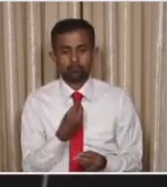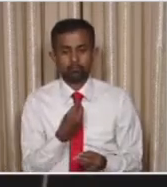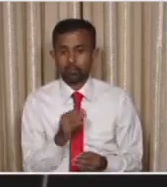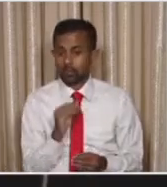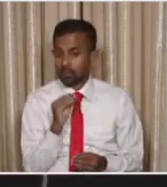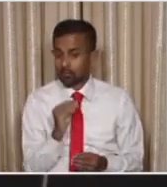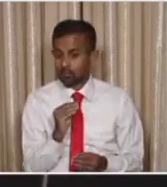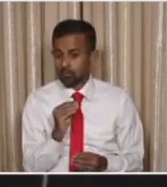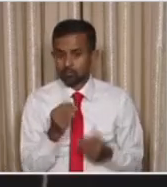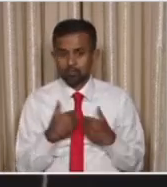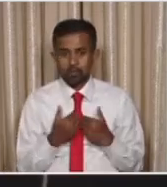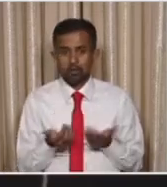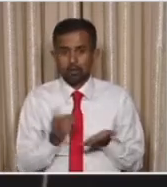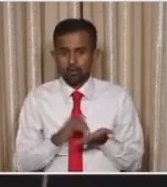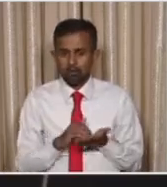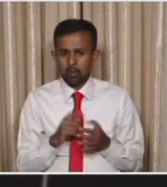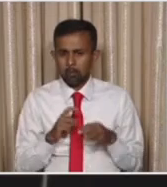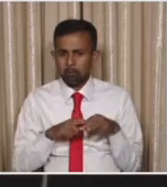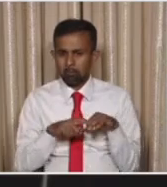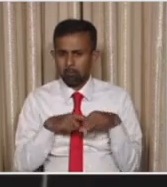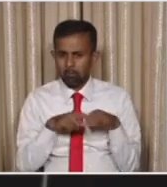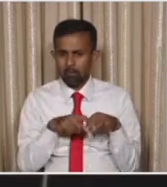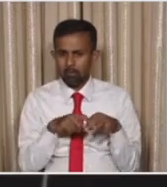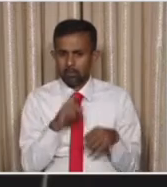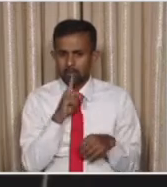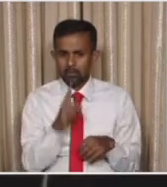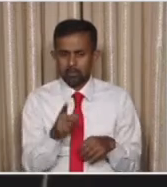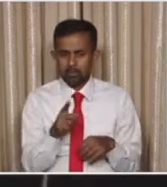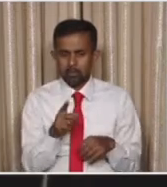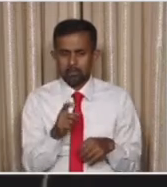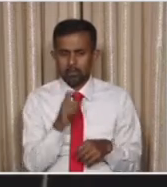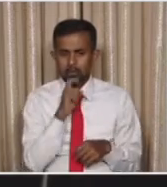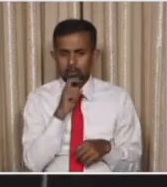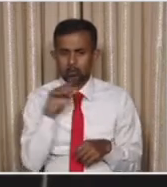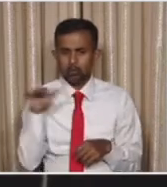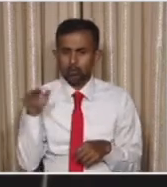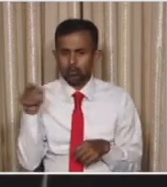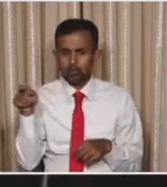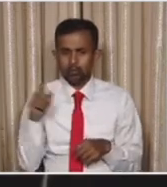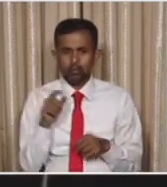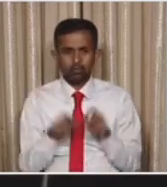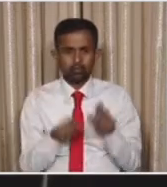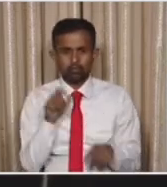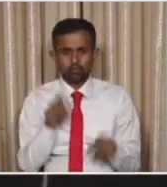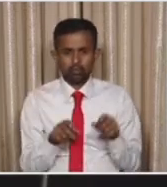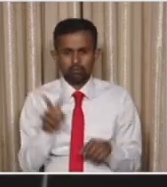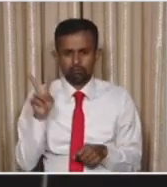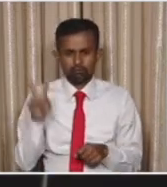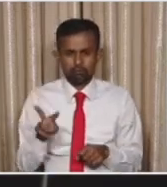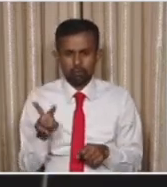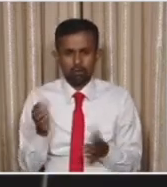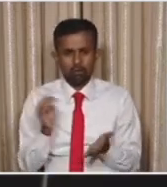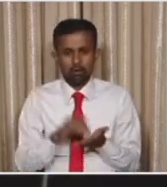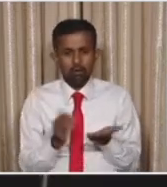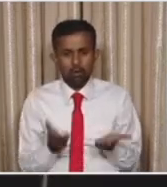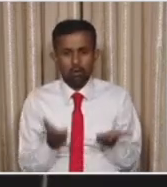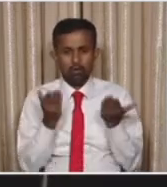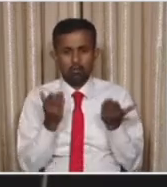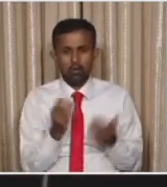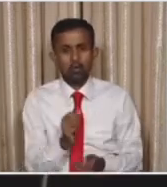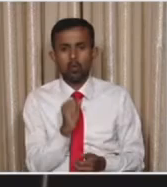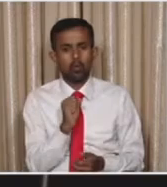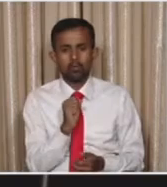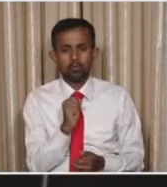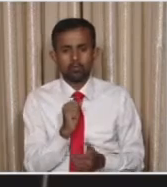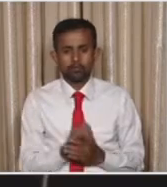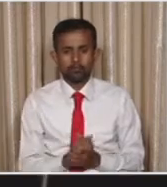court system and the general public? Why are people not coming to courts? Why are people being afraid of